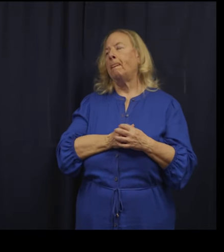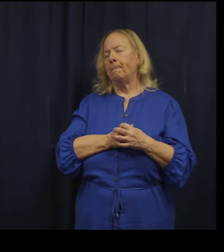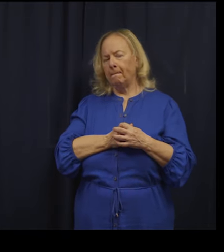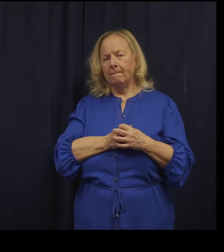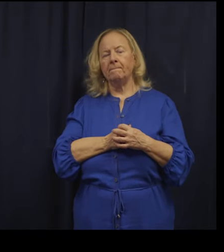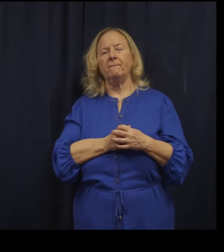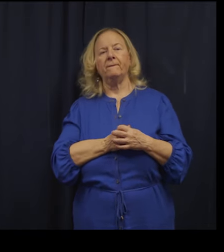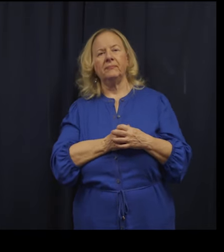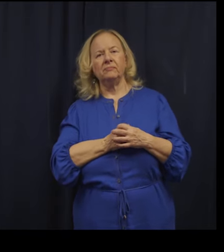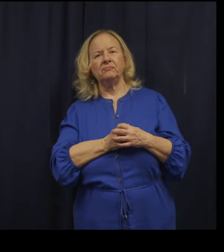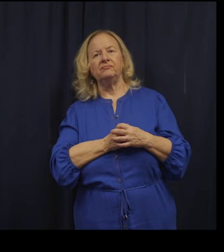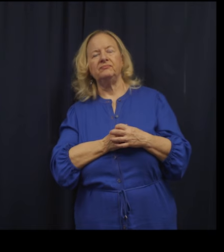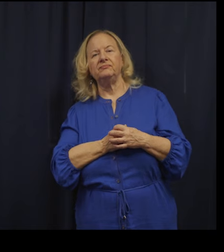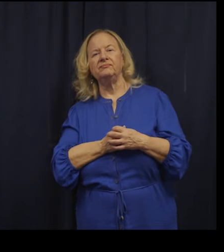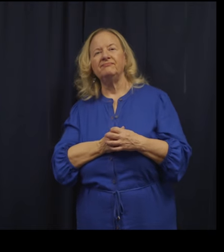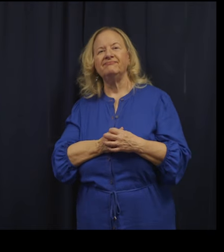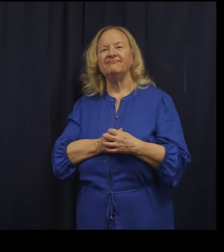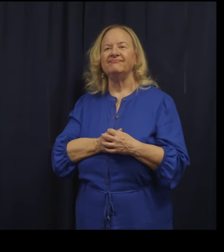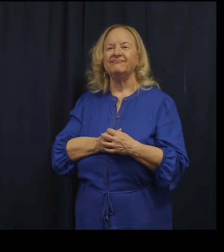Well,